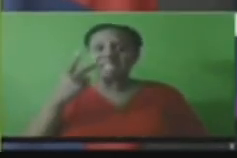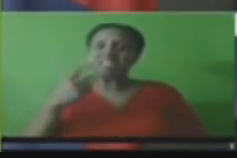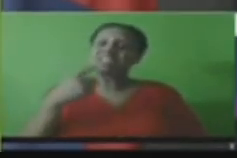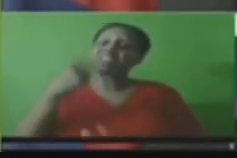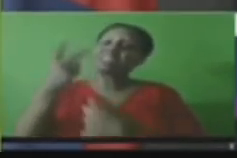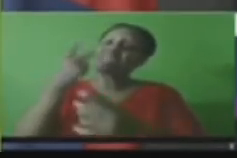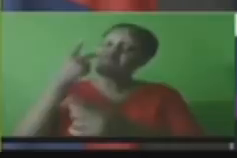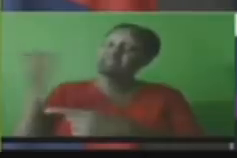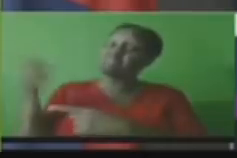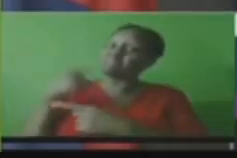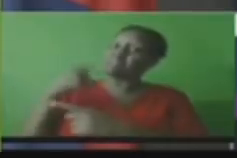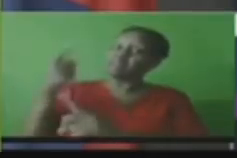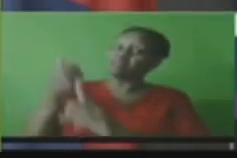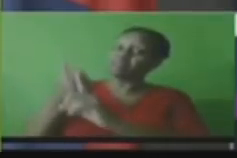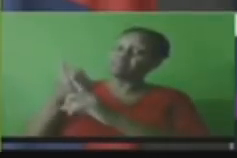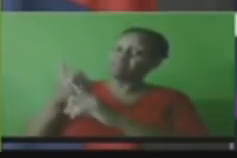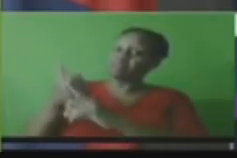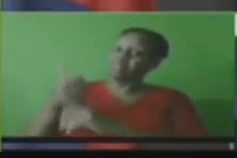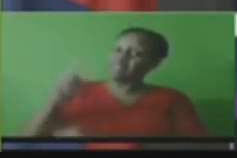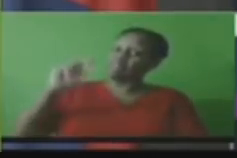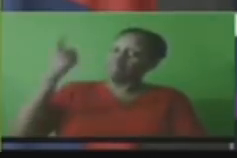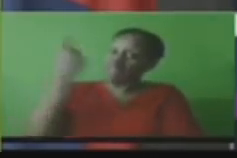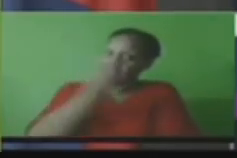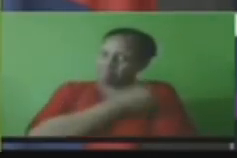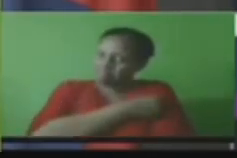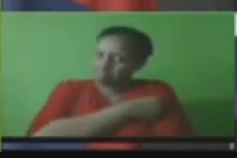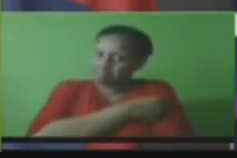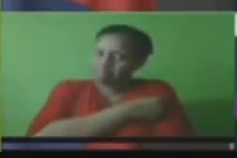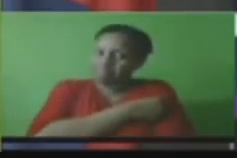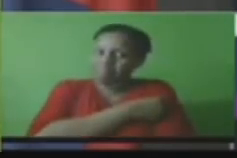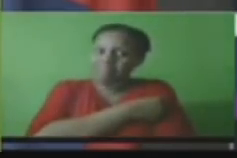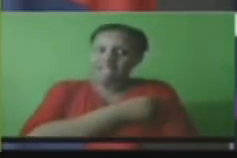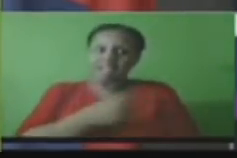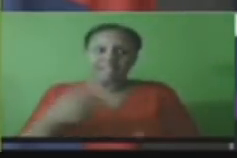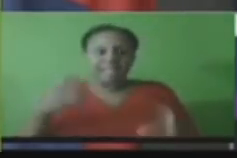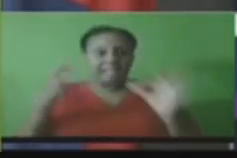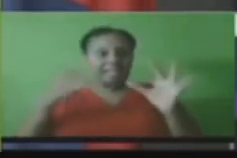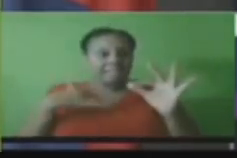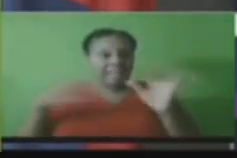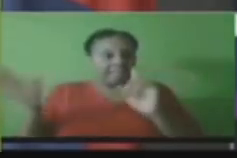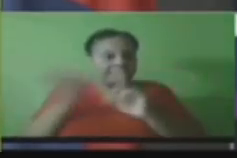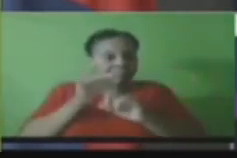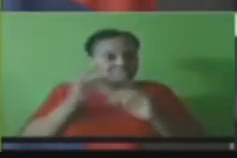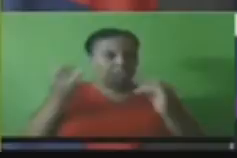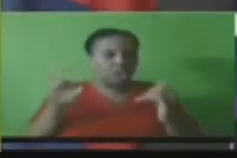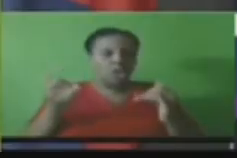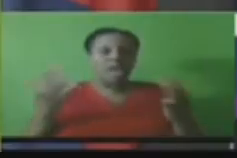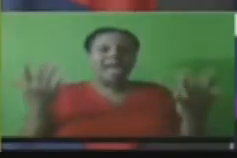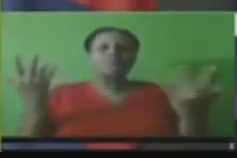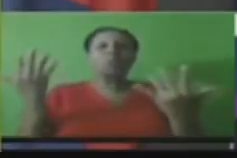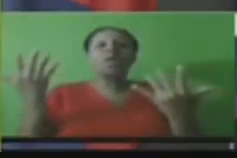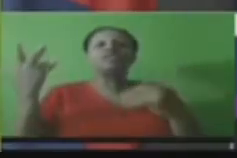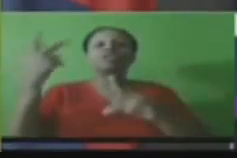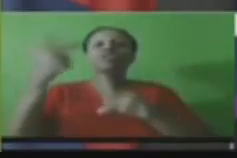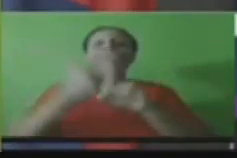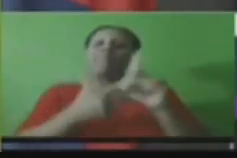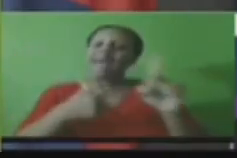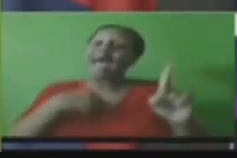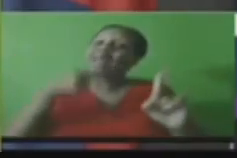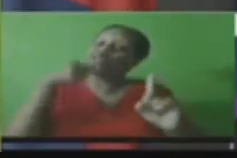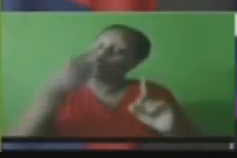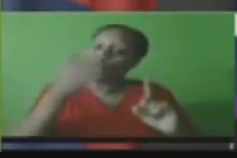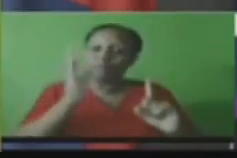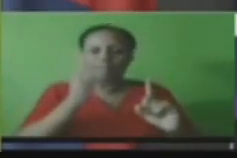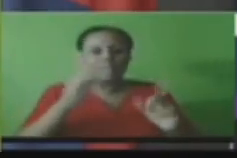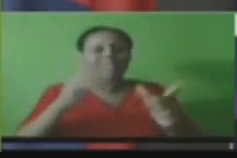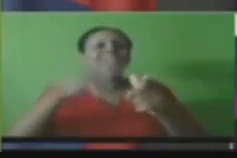period between the first and second. So if I get infected now, I have to wait for 3 months before I get my second.